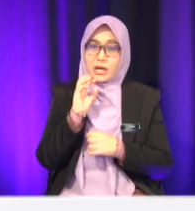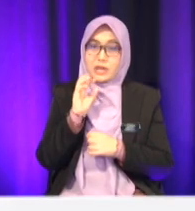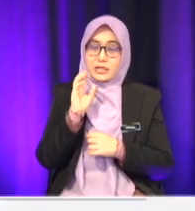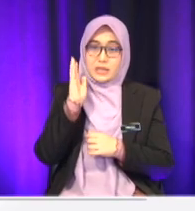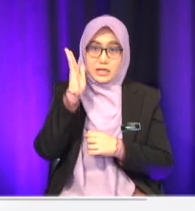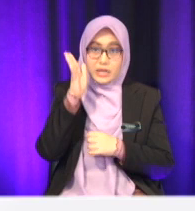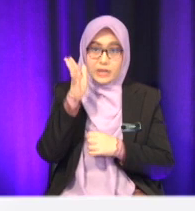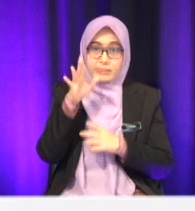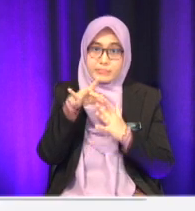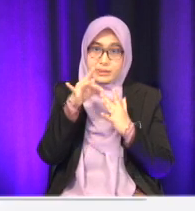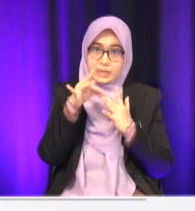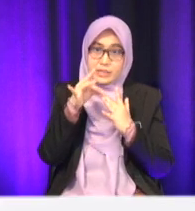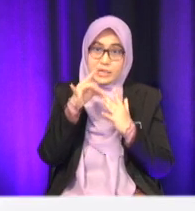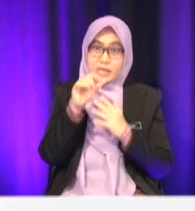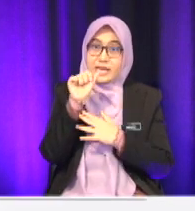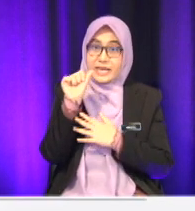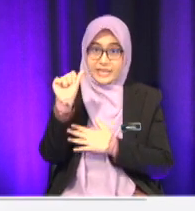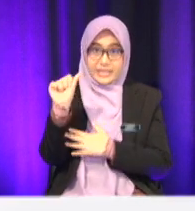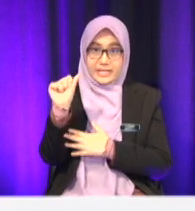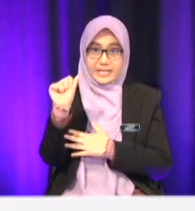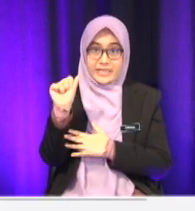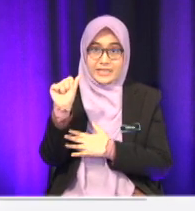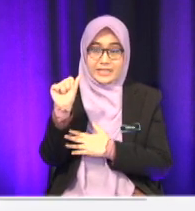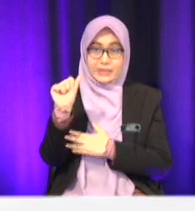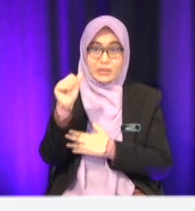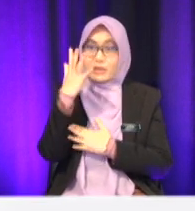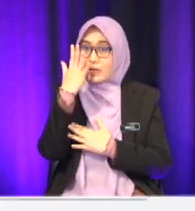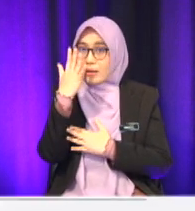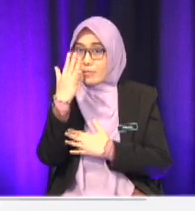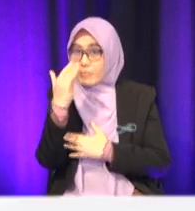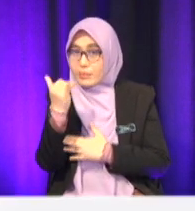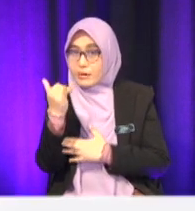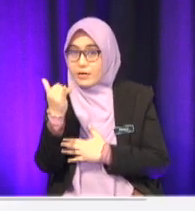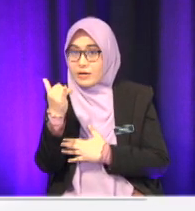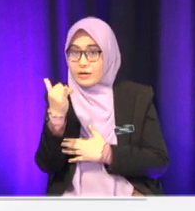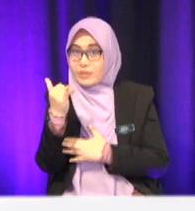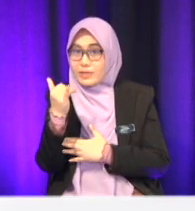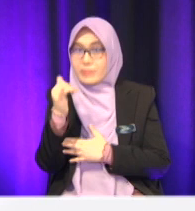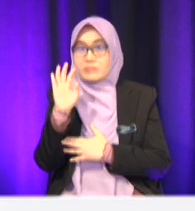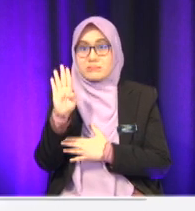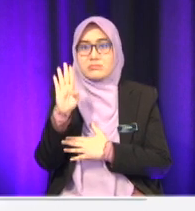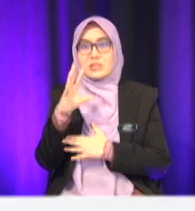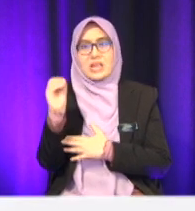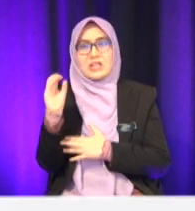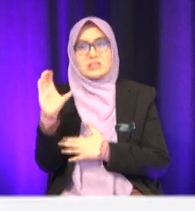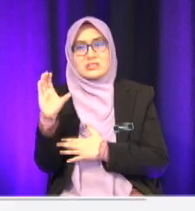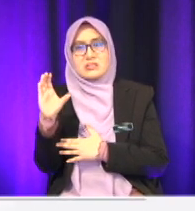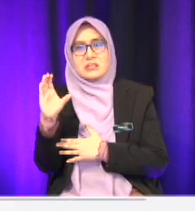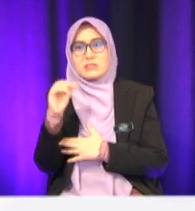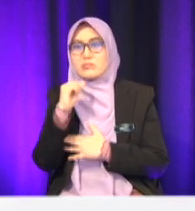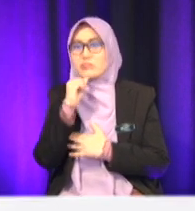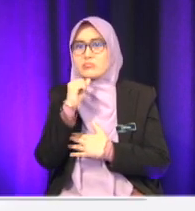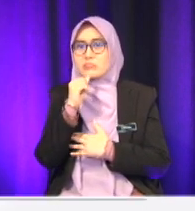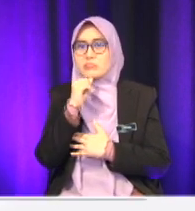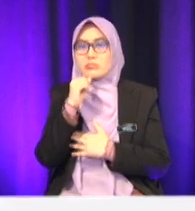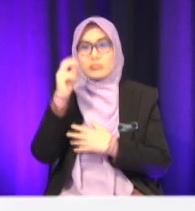it as A. Okay, it's A. Why? Because B and C don't seem to be the appropriate answer